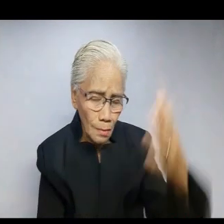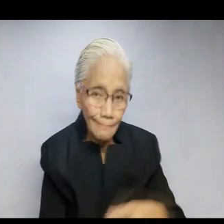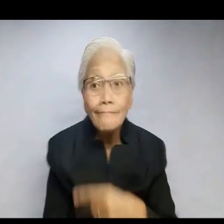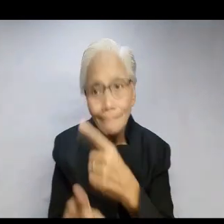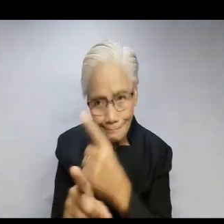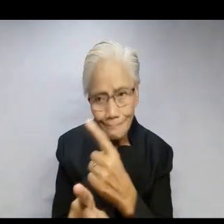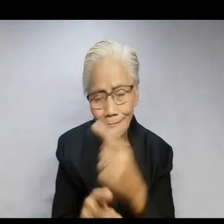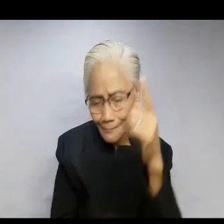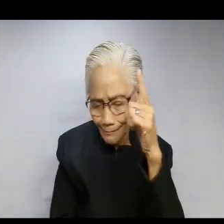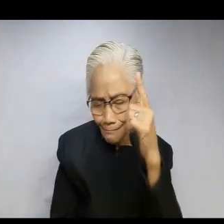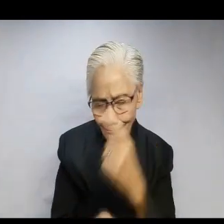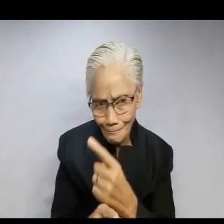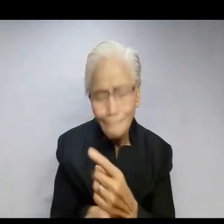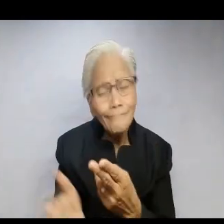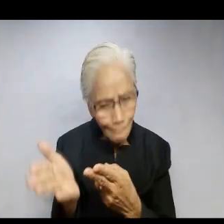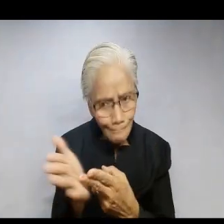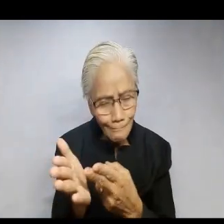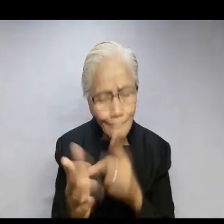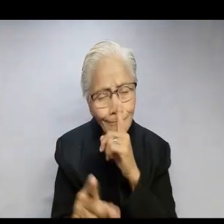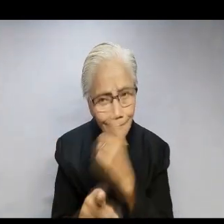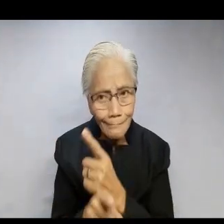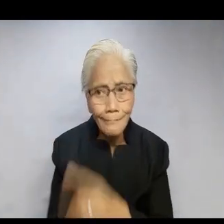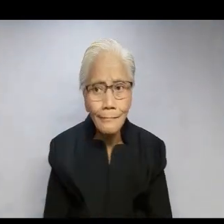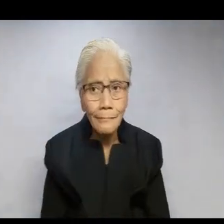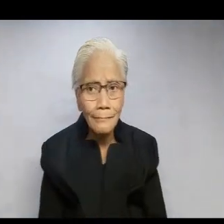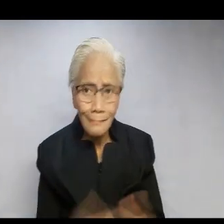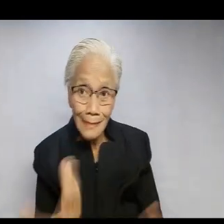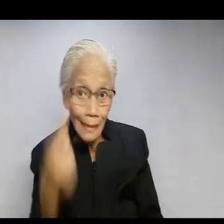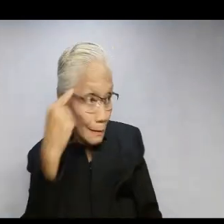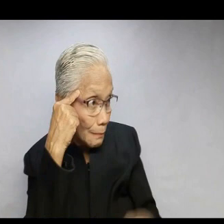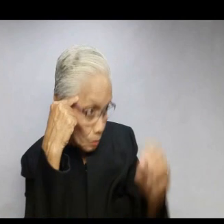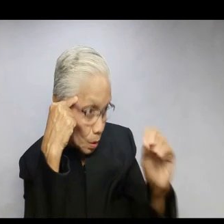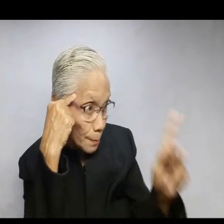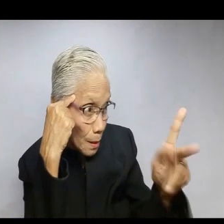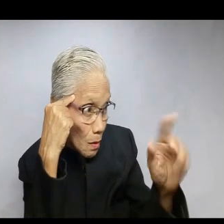him. Logan, you're so right. It's true.